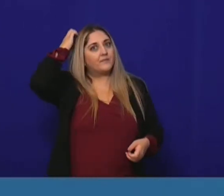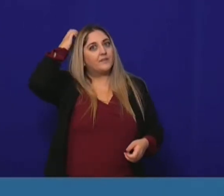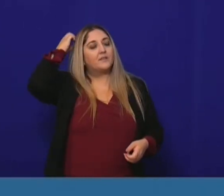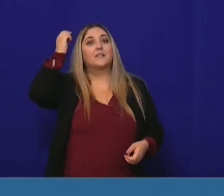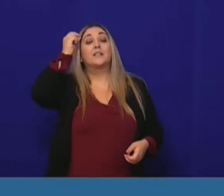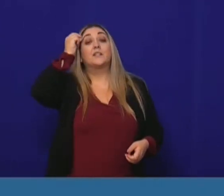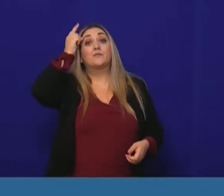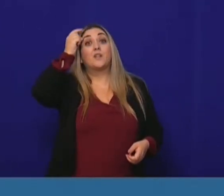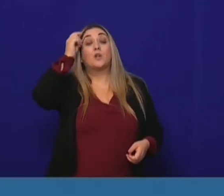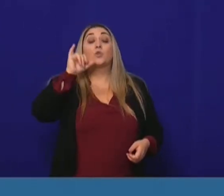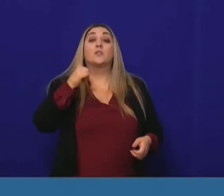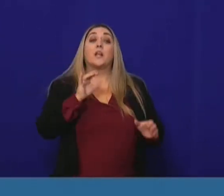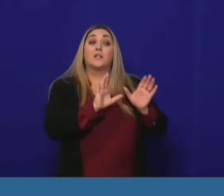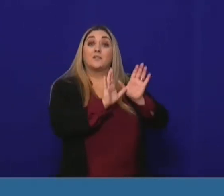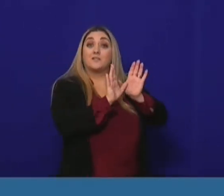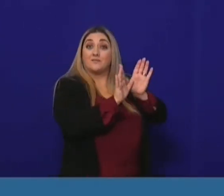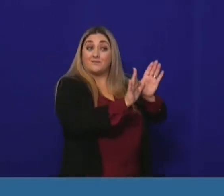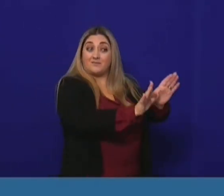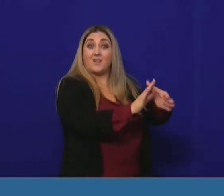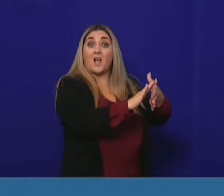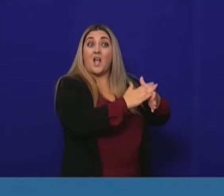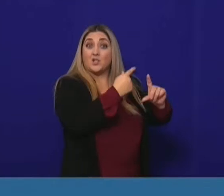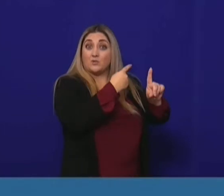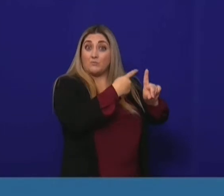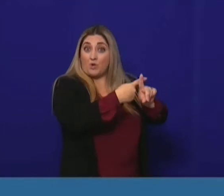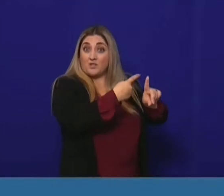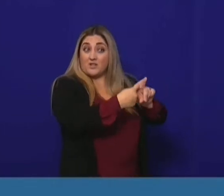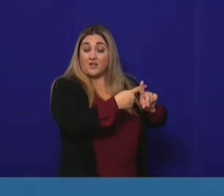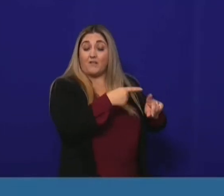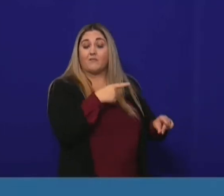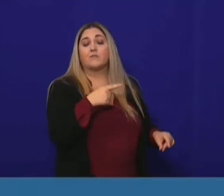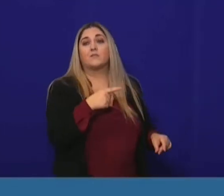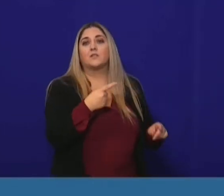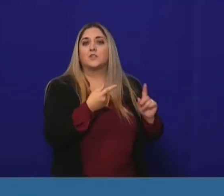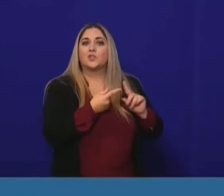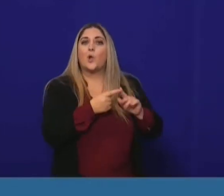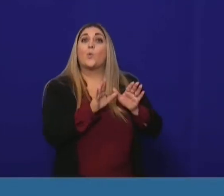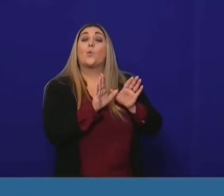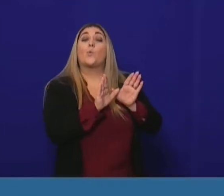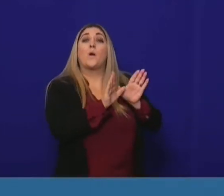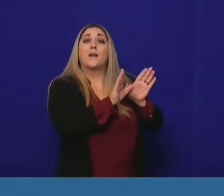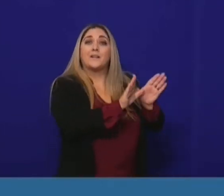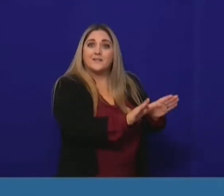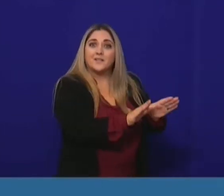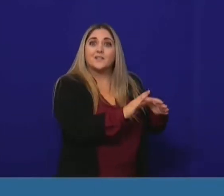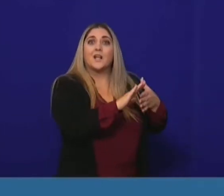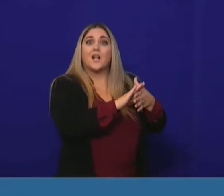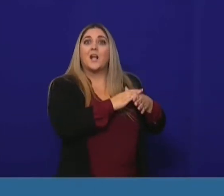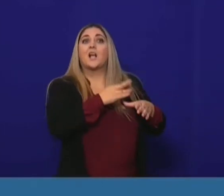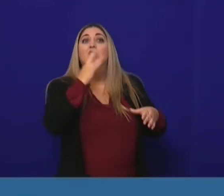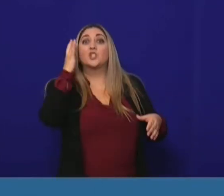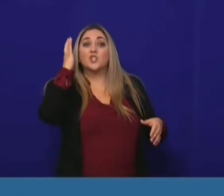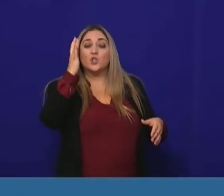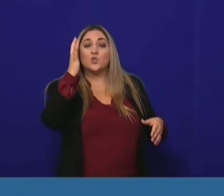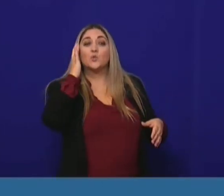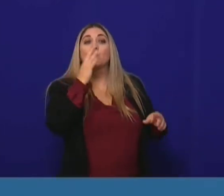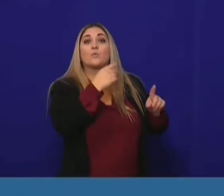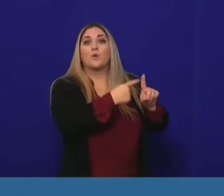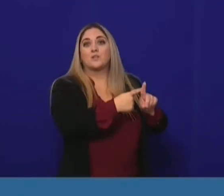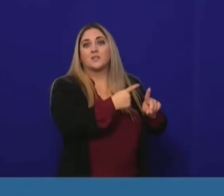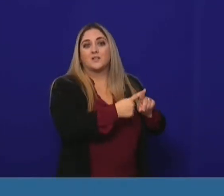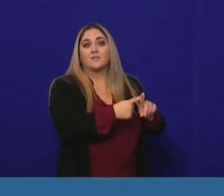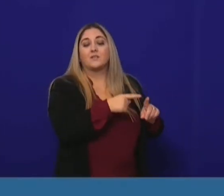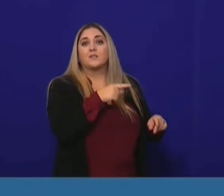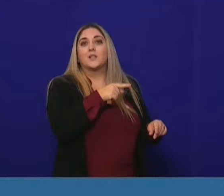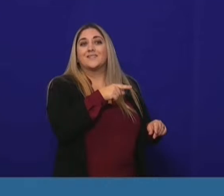qegħdin f'iżolazzjoni pers li huma pożittivi huma jew inkella li qegħdin f'kwarantina għaliex huma kellhom kuntatt, dawn